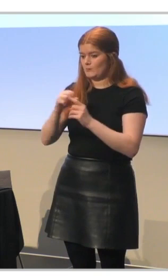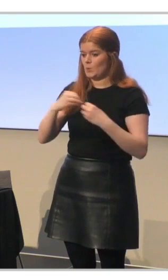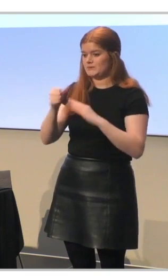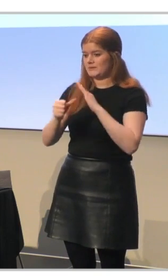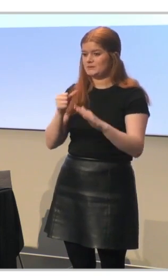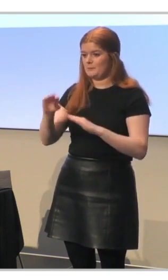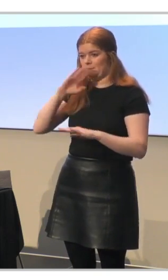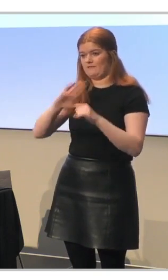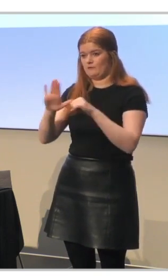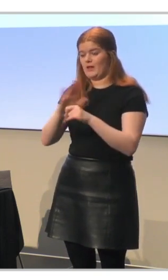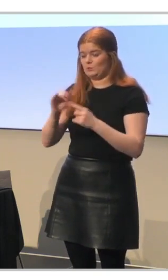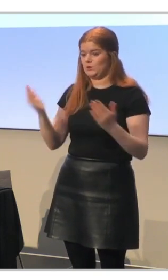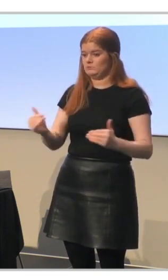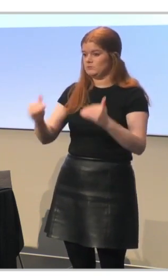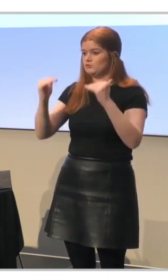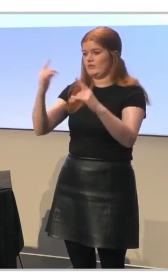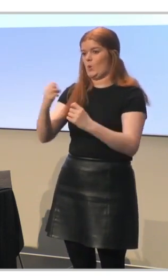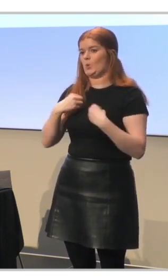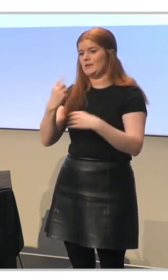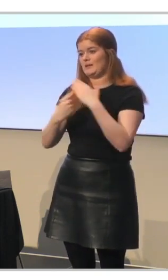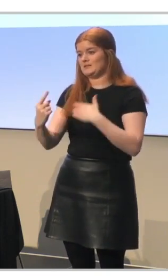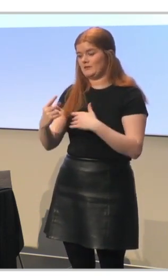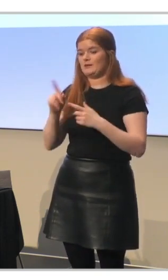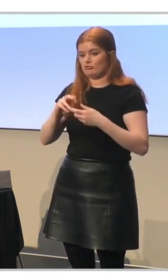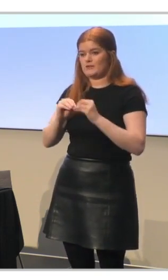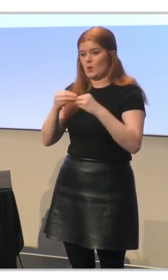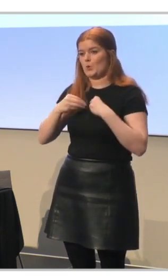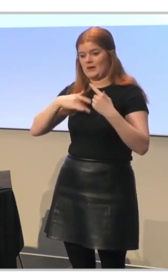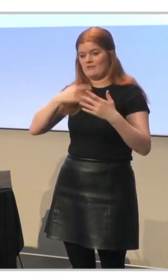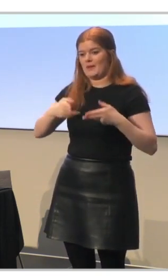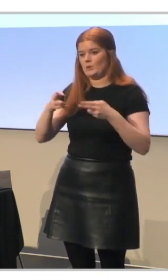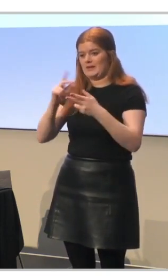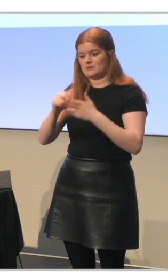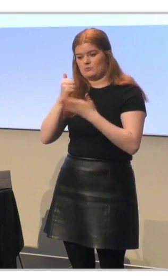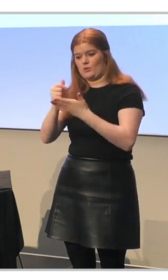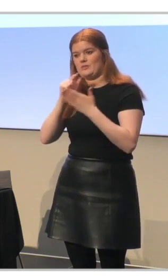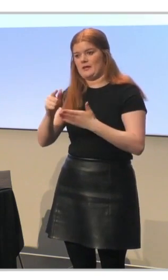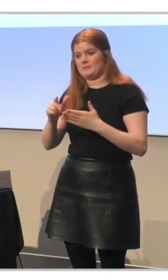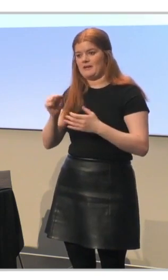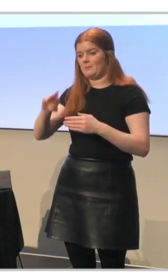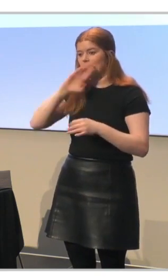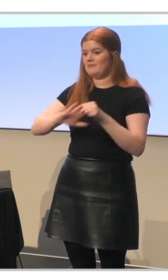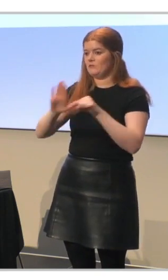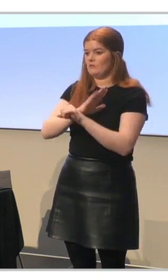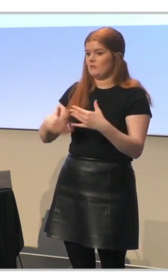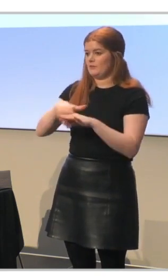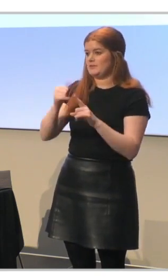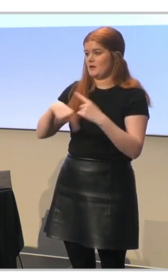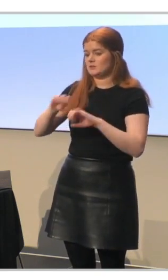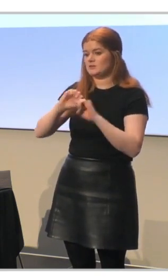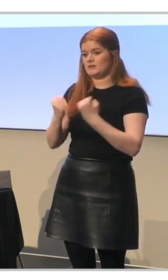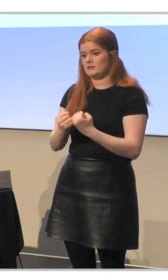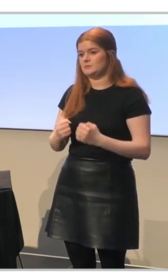students' independence and put them on a pathway that will support them to increase their meaningful participation in